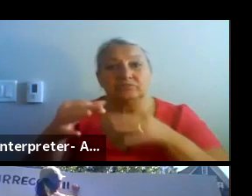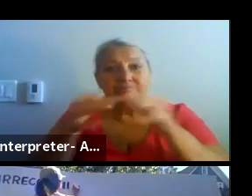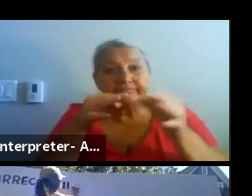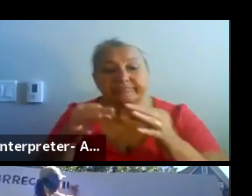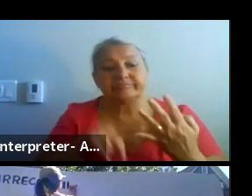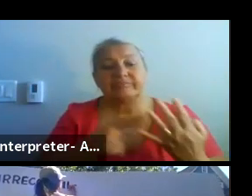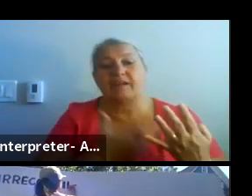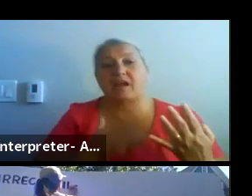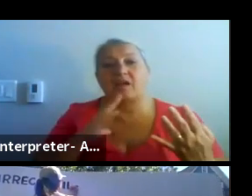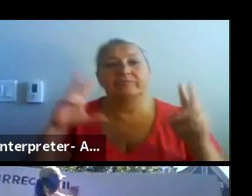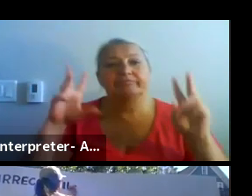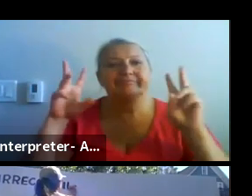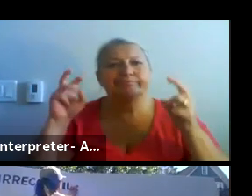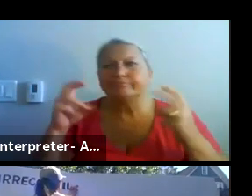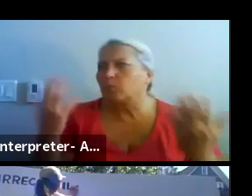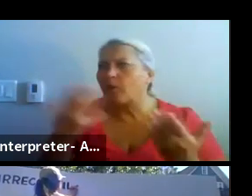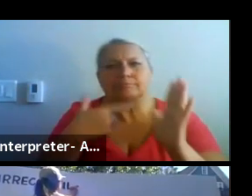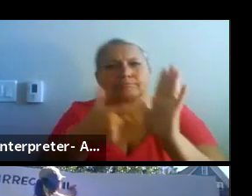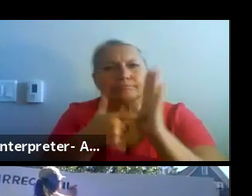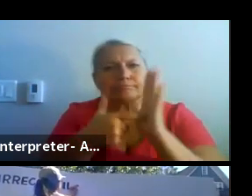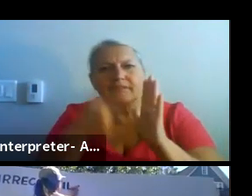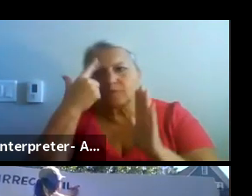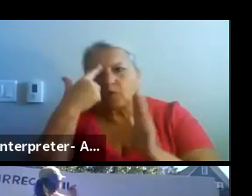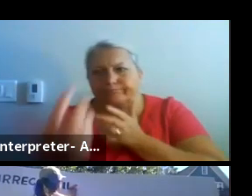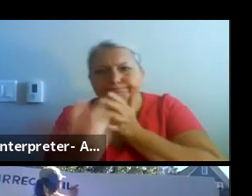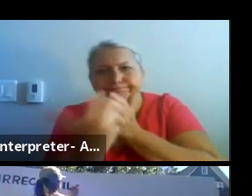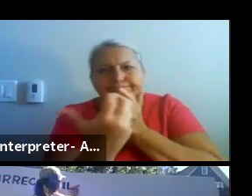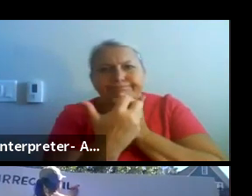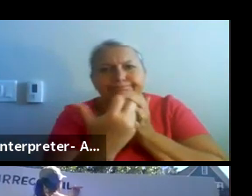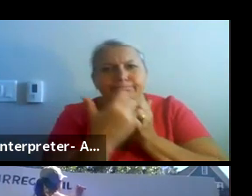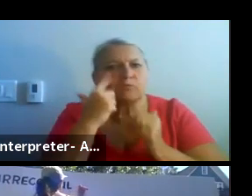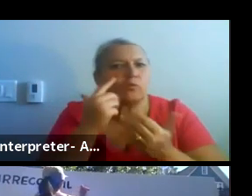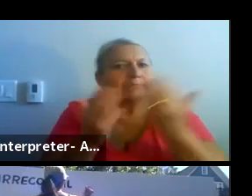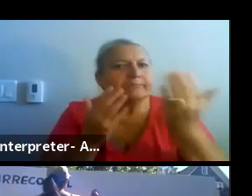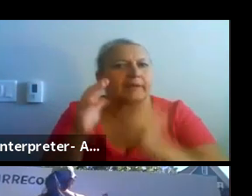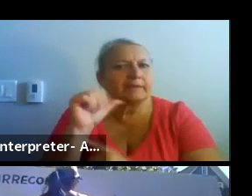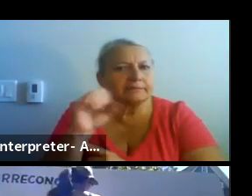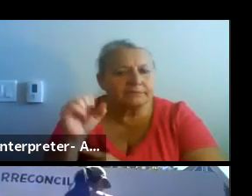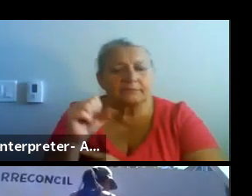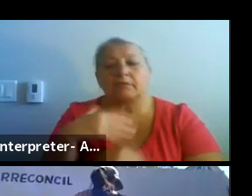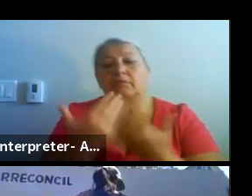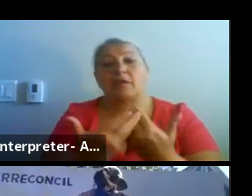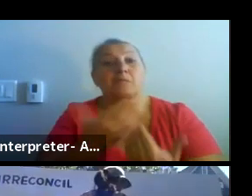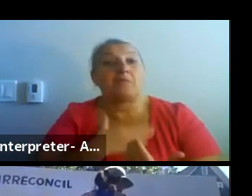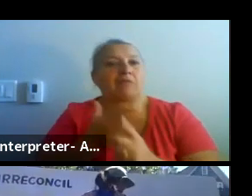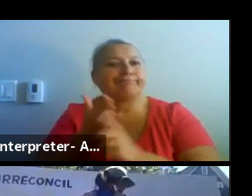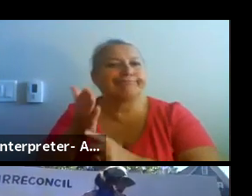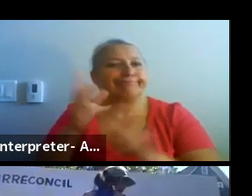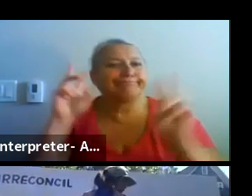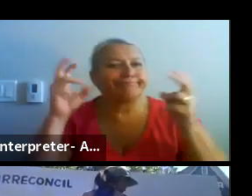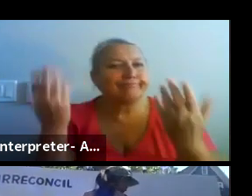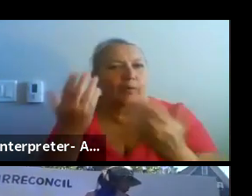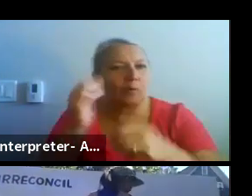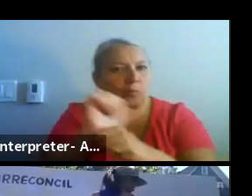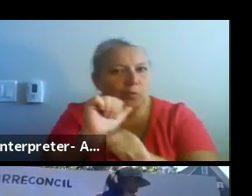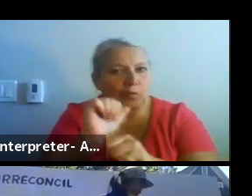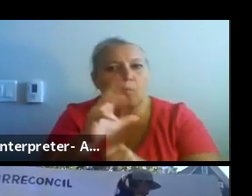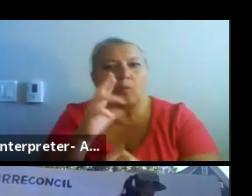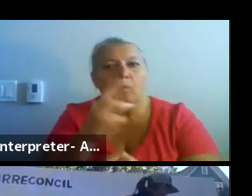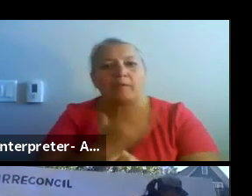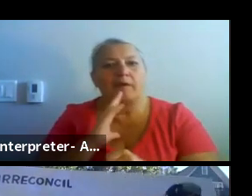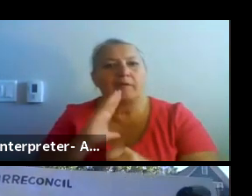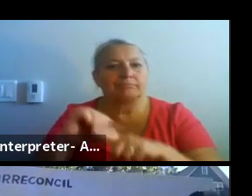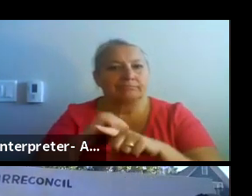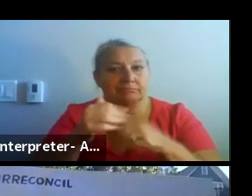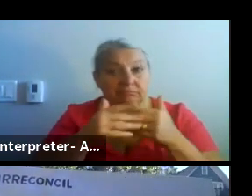access needs, and an introduction to some aspect of your work or practice. We invite folks to please endeavor